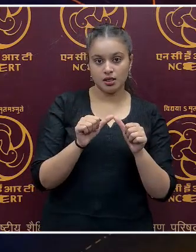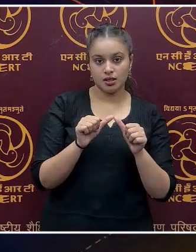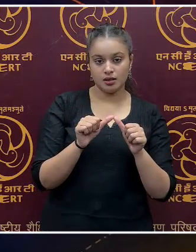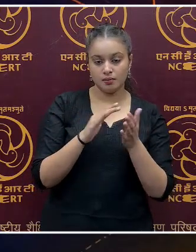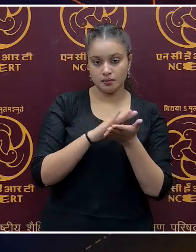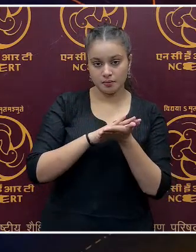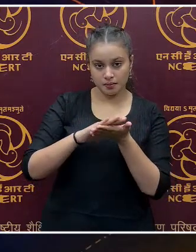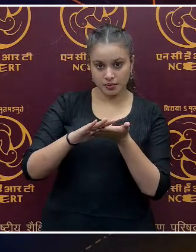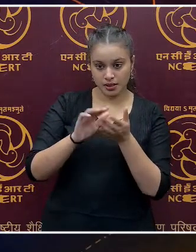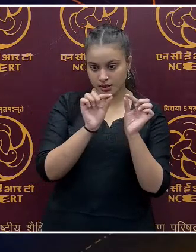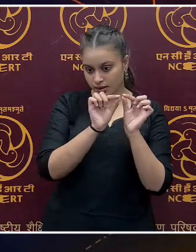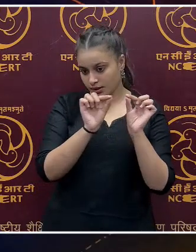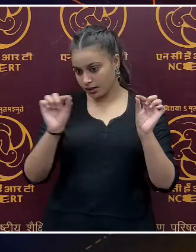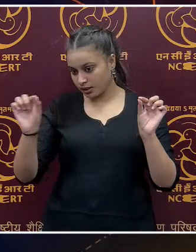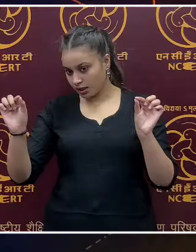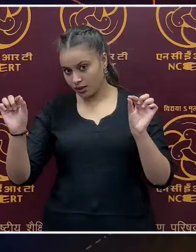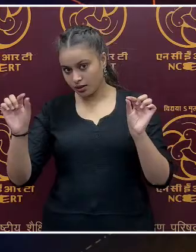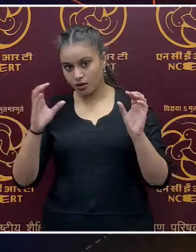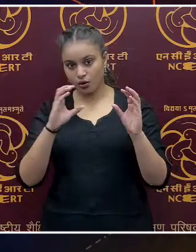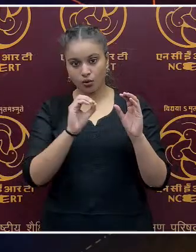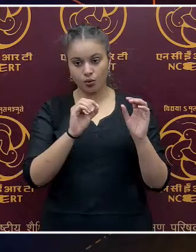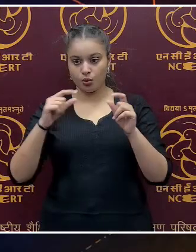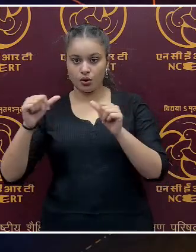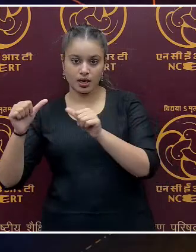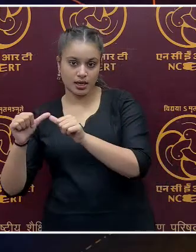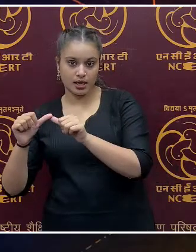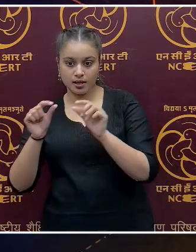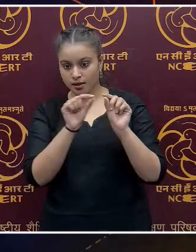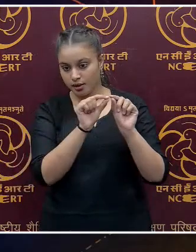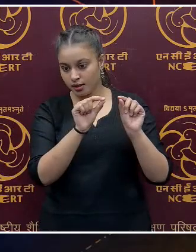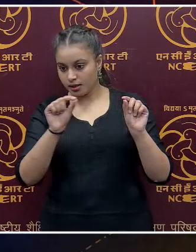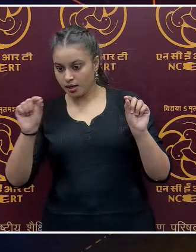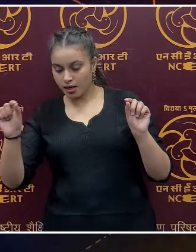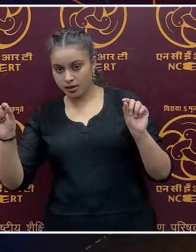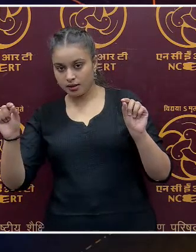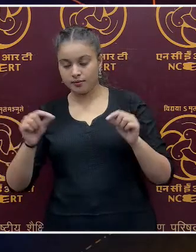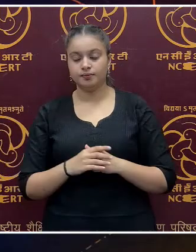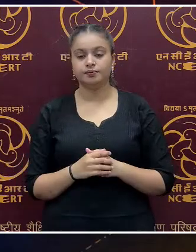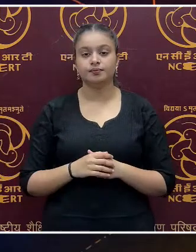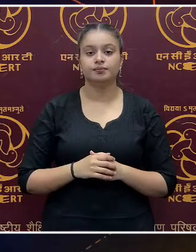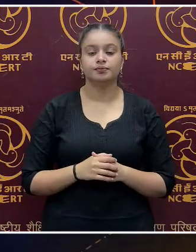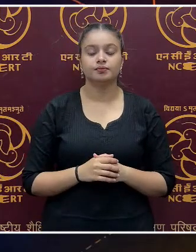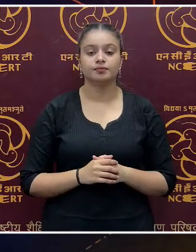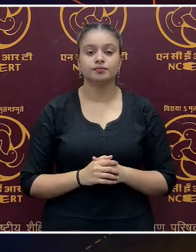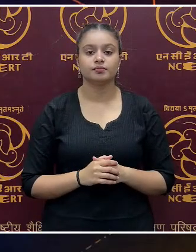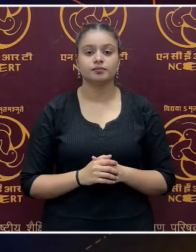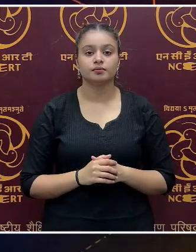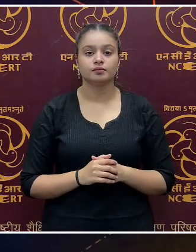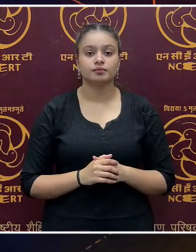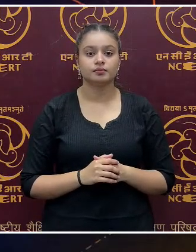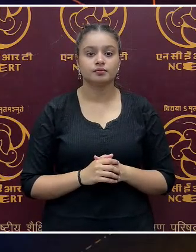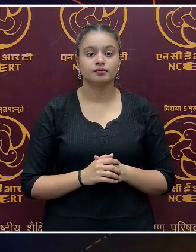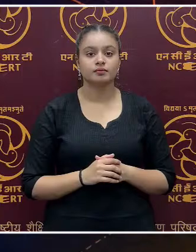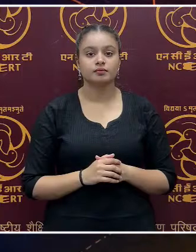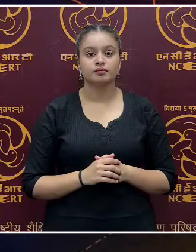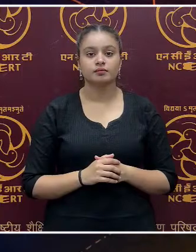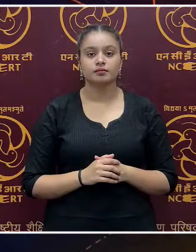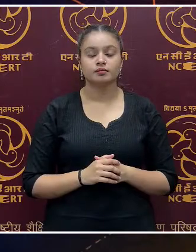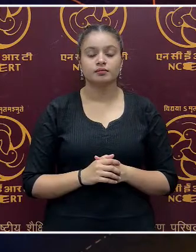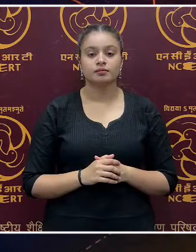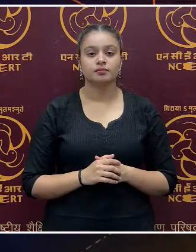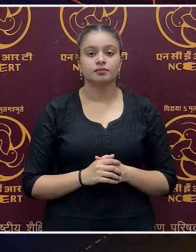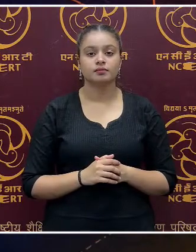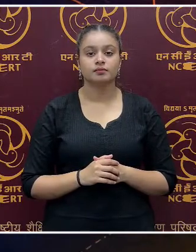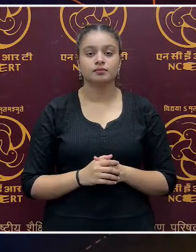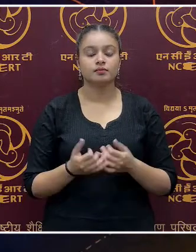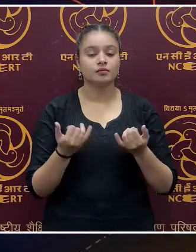base ray as a OA. Now, I am drawing a one arm as a base arm, that is OA.